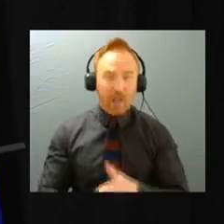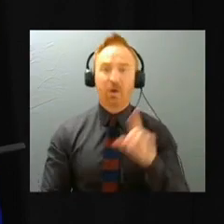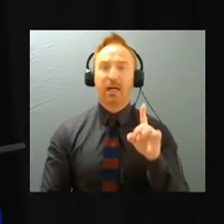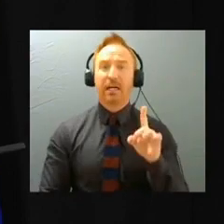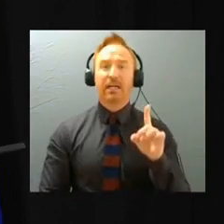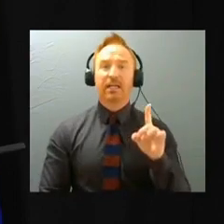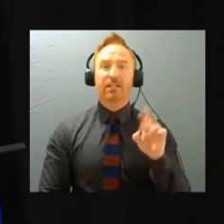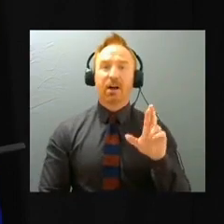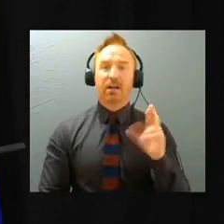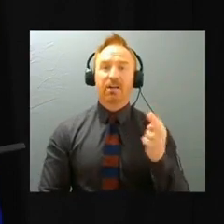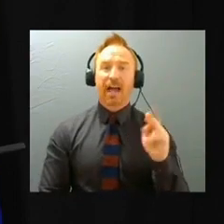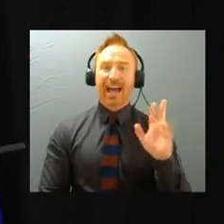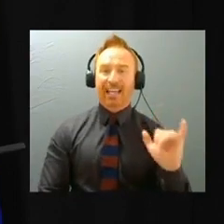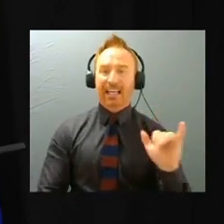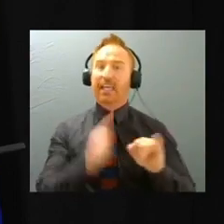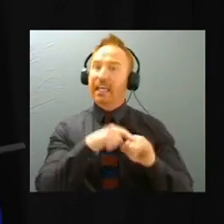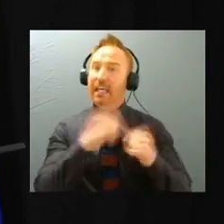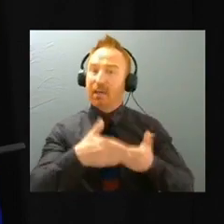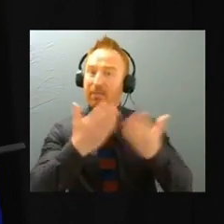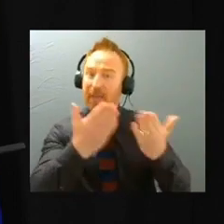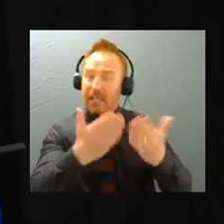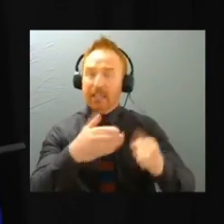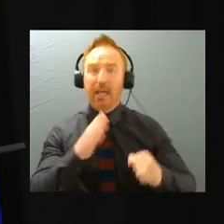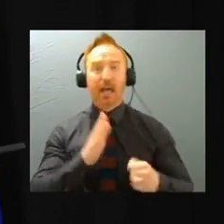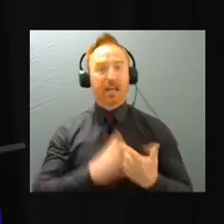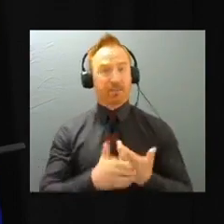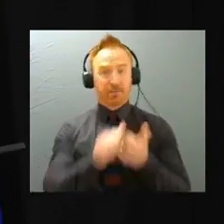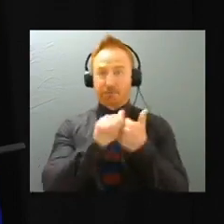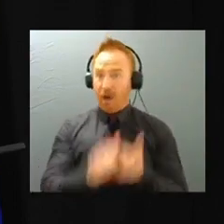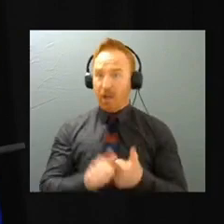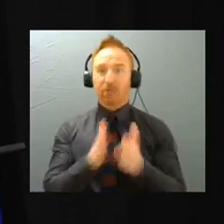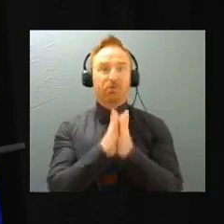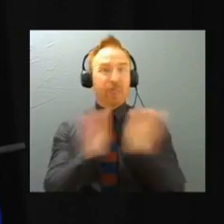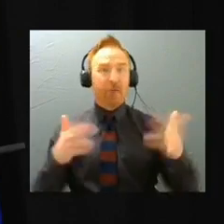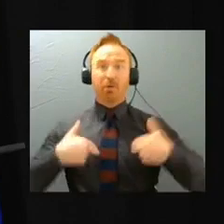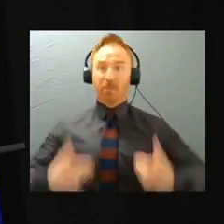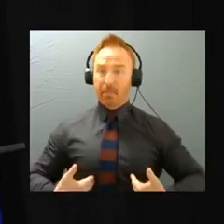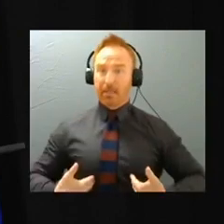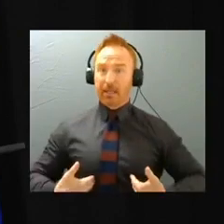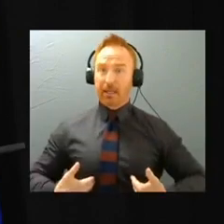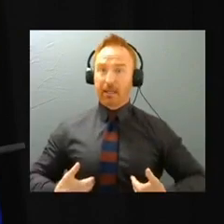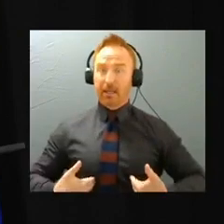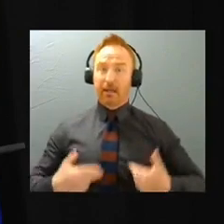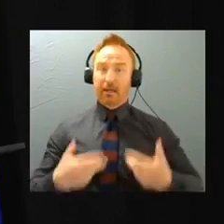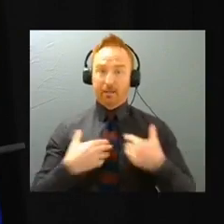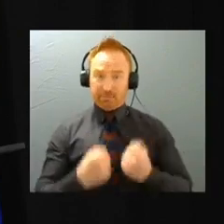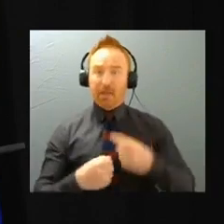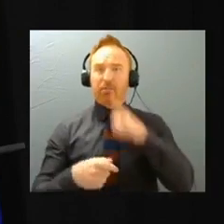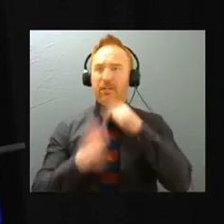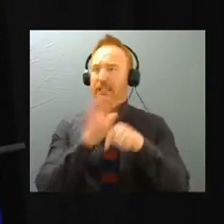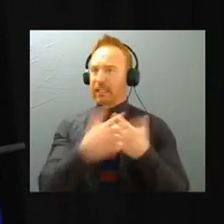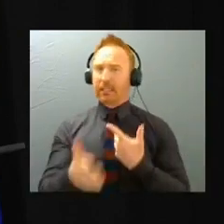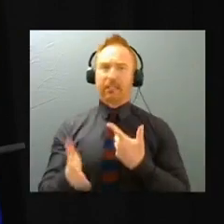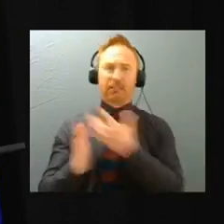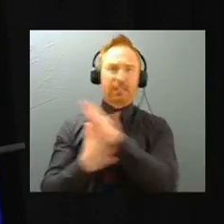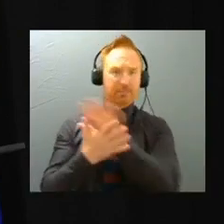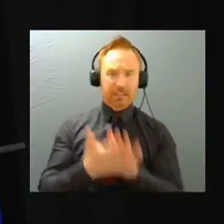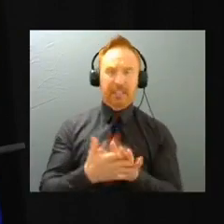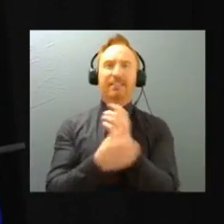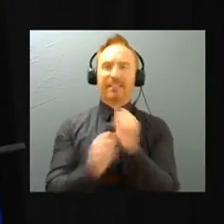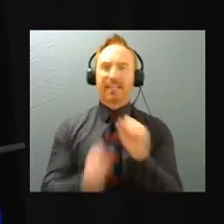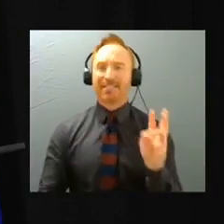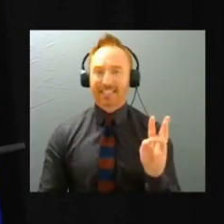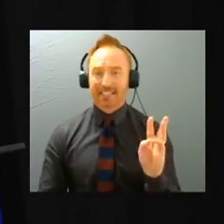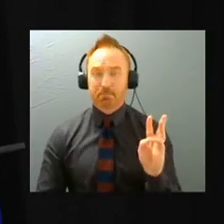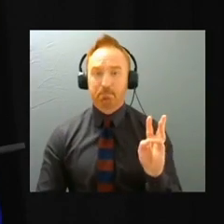their part to follow the public health recommendations like the Safe 6. The fact that we have no active cases